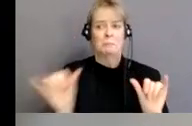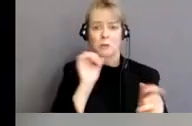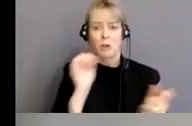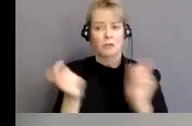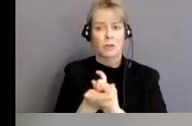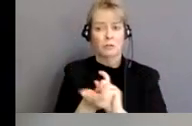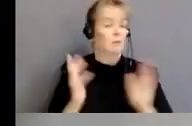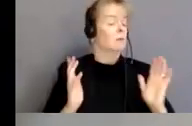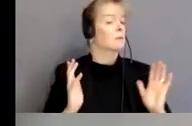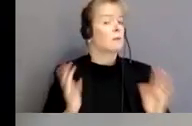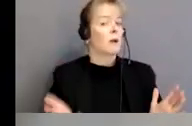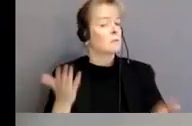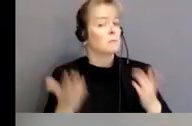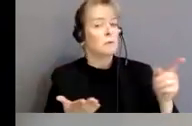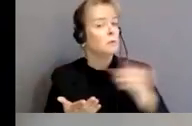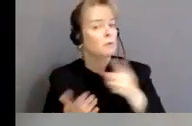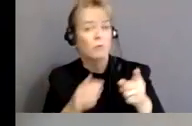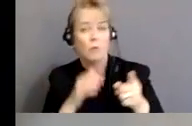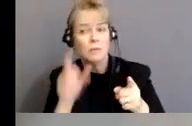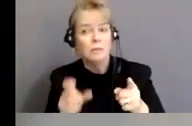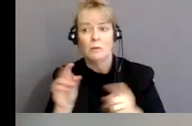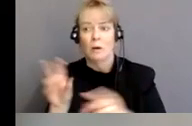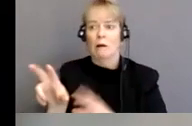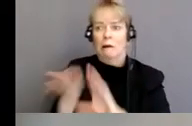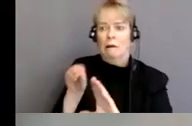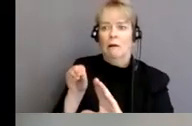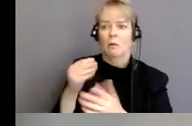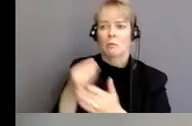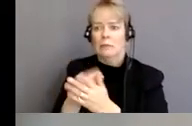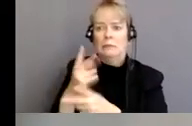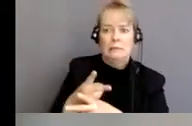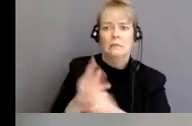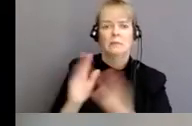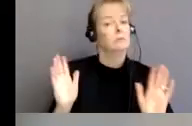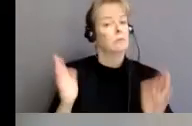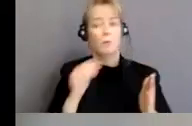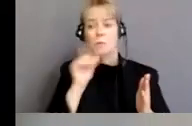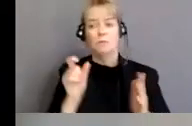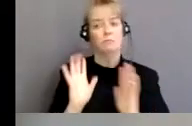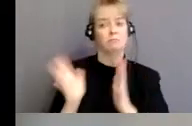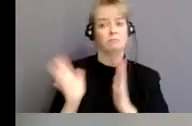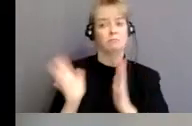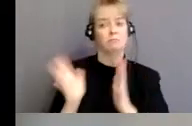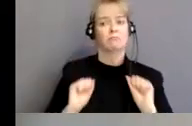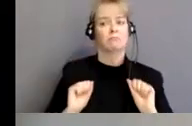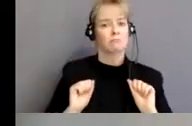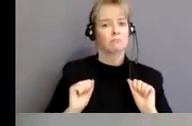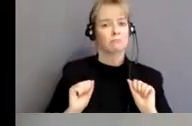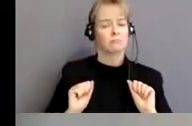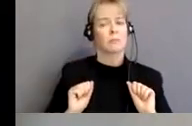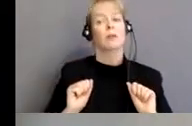any changes. One of the things we say is, you know, as investors, not even as investors,